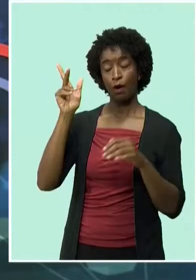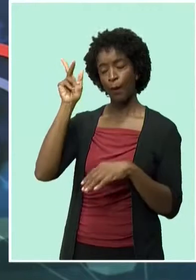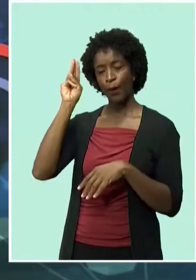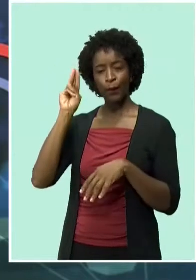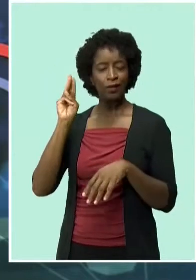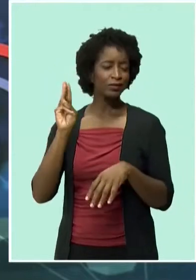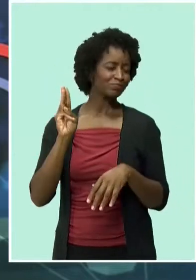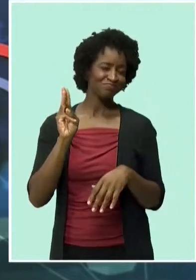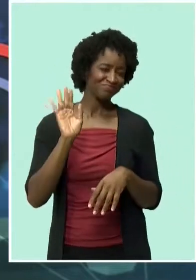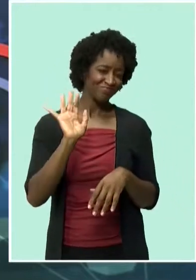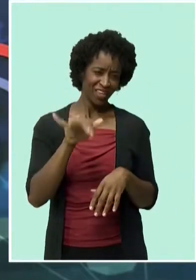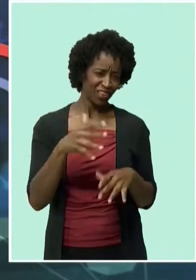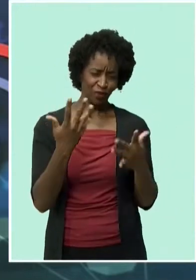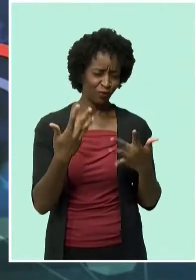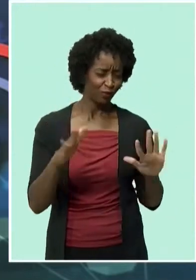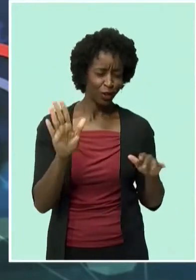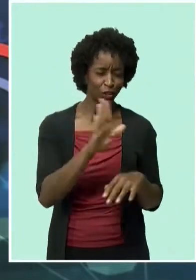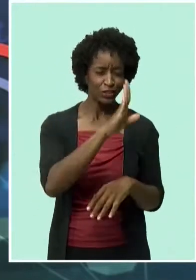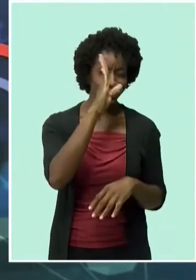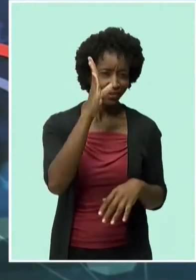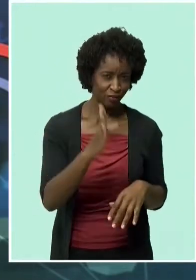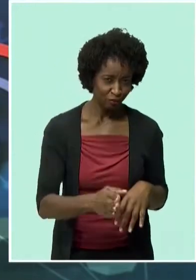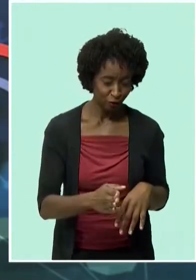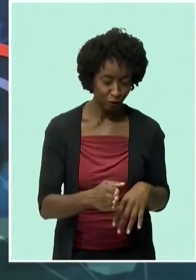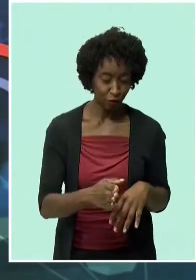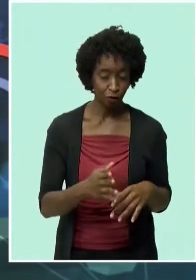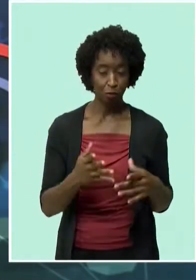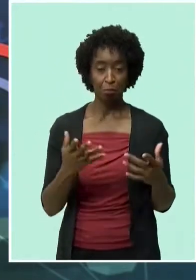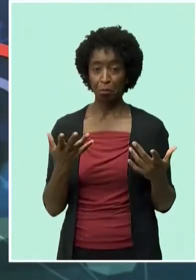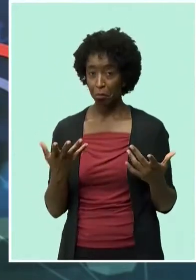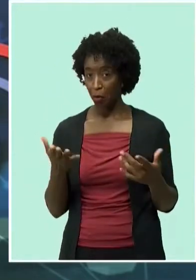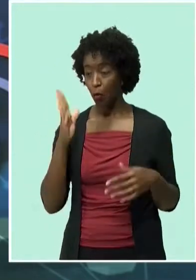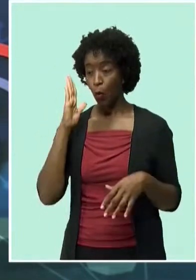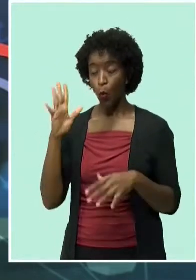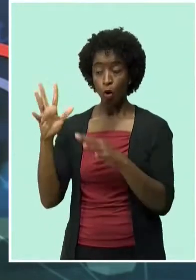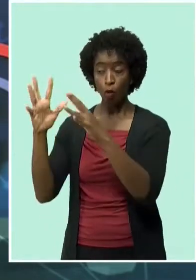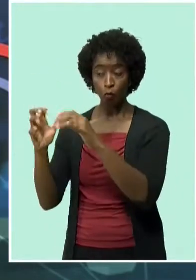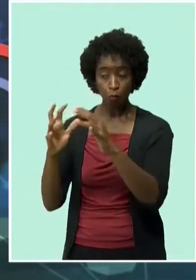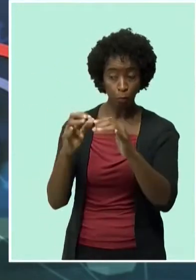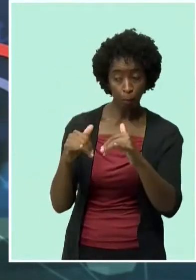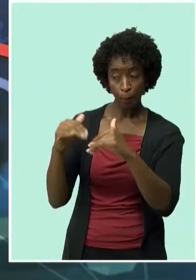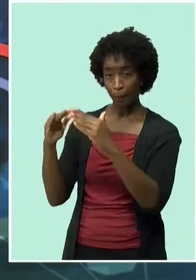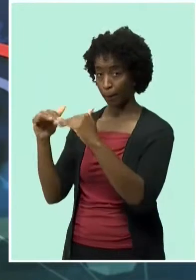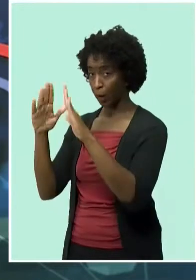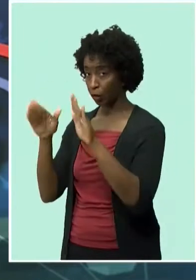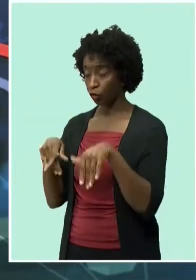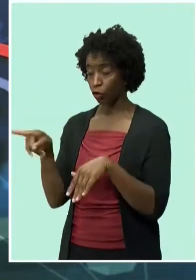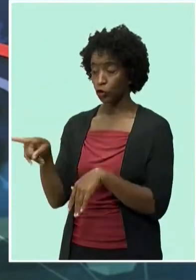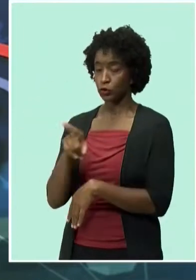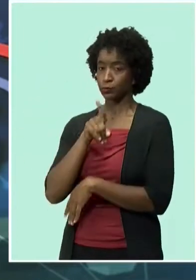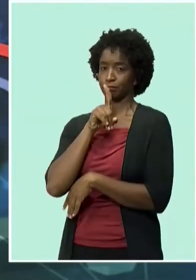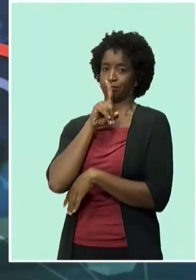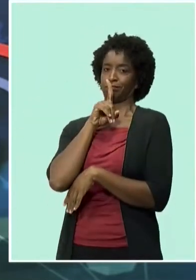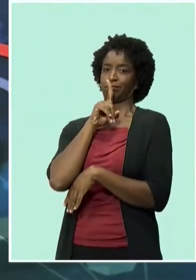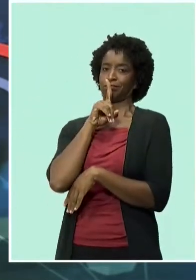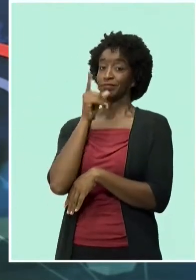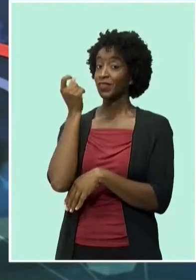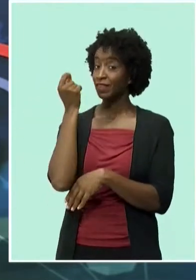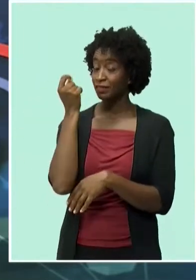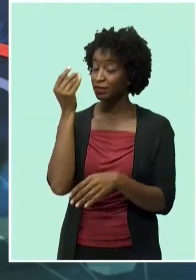not confirm or deny plans to build out the area, she said the island's tourism product is desperately in need of a revival.